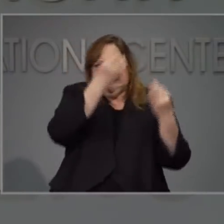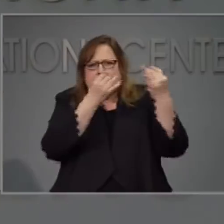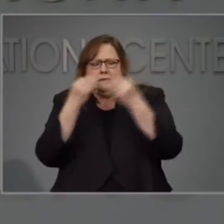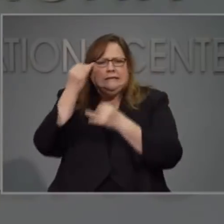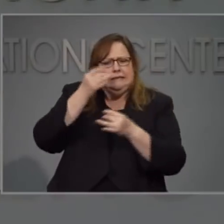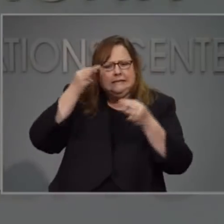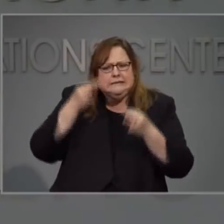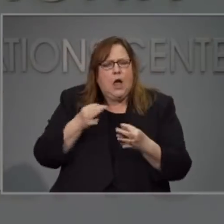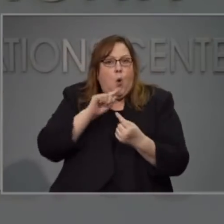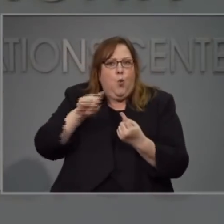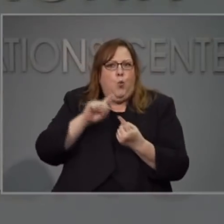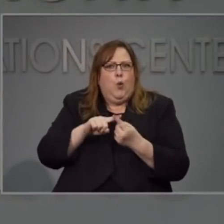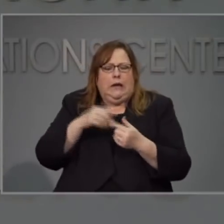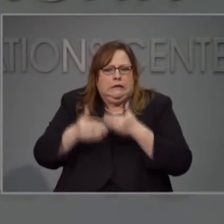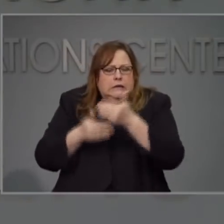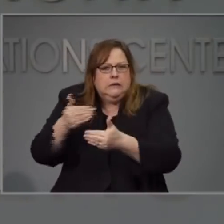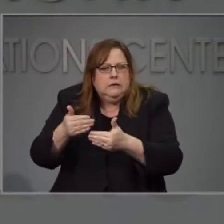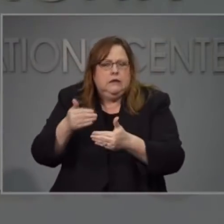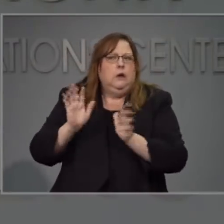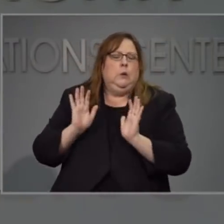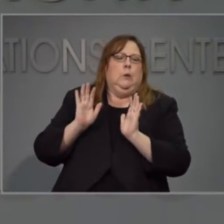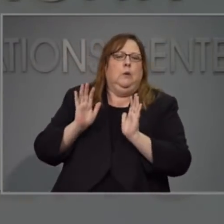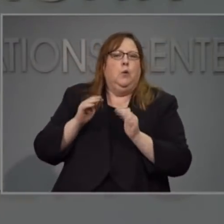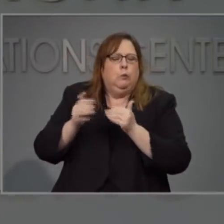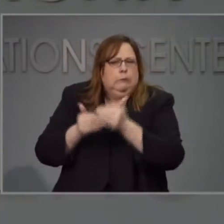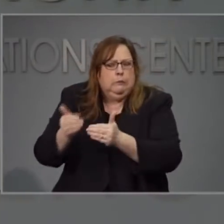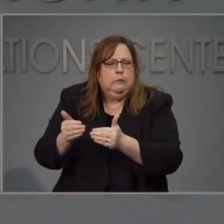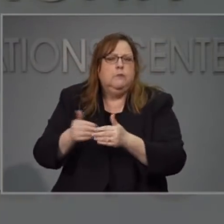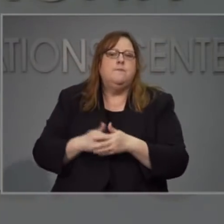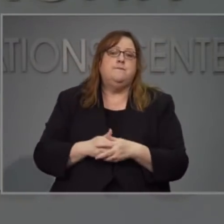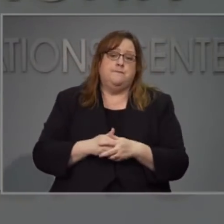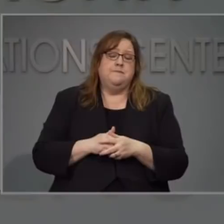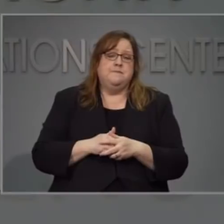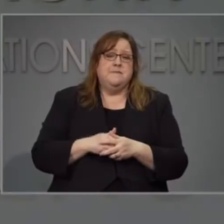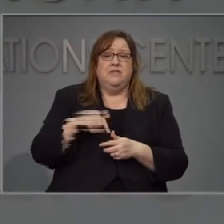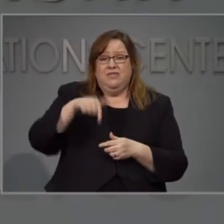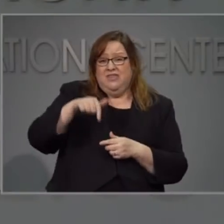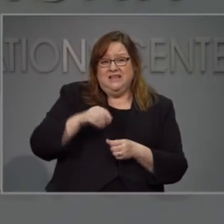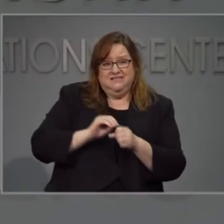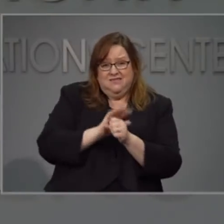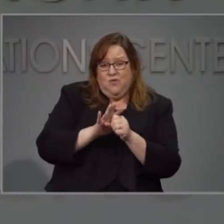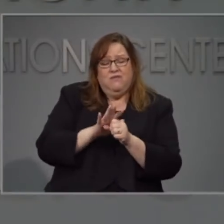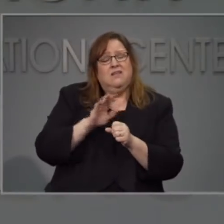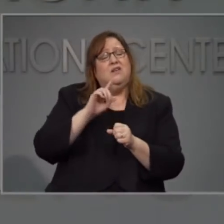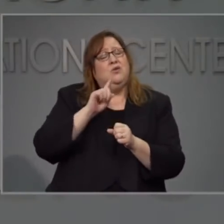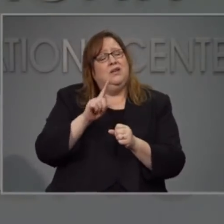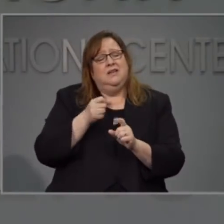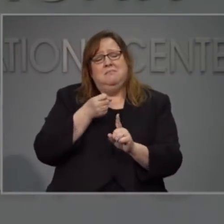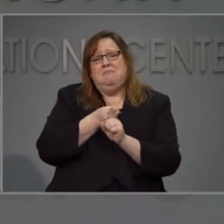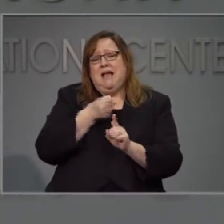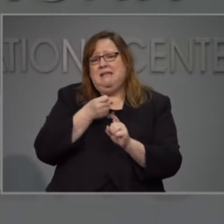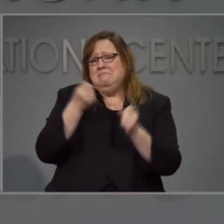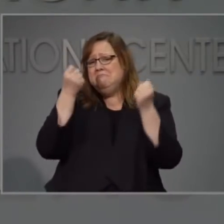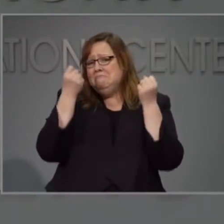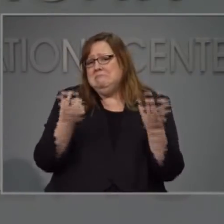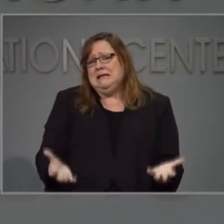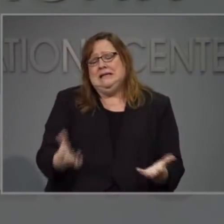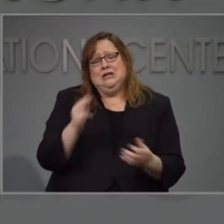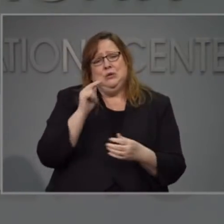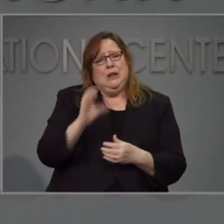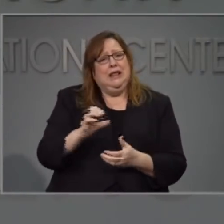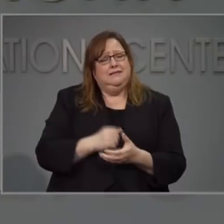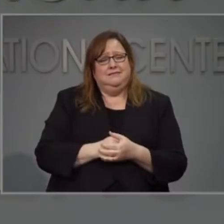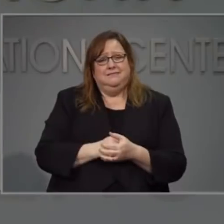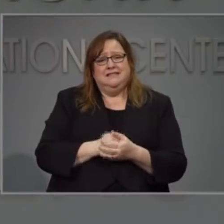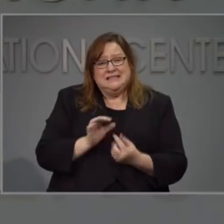has upended life for many North Carolinians, especially those who've lost their incomes. And I've directed the